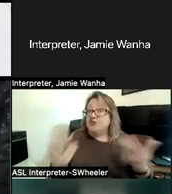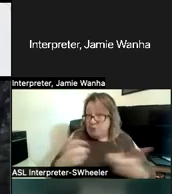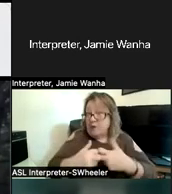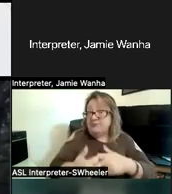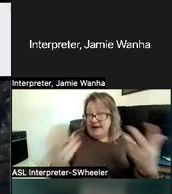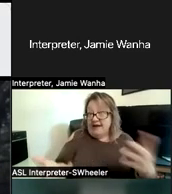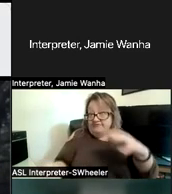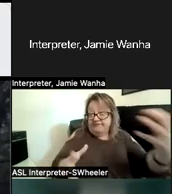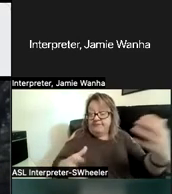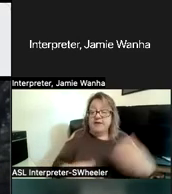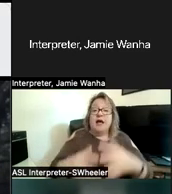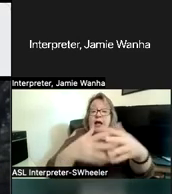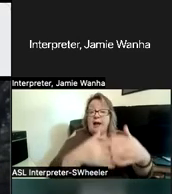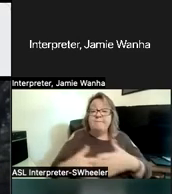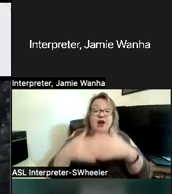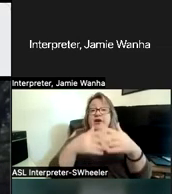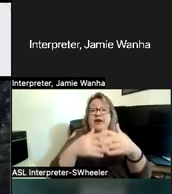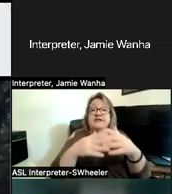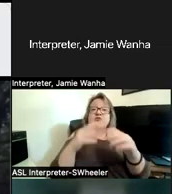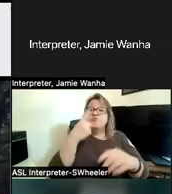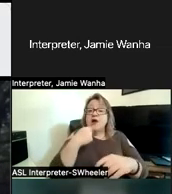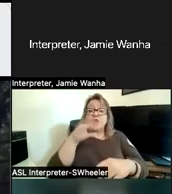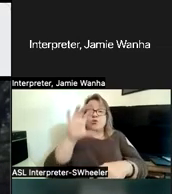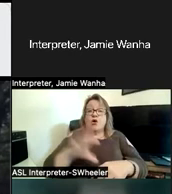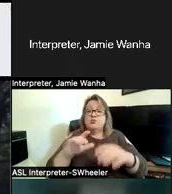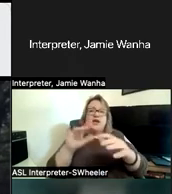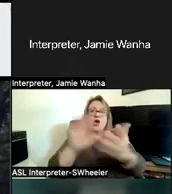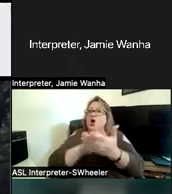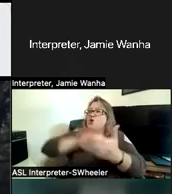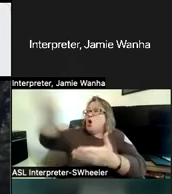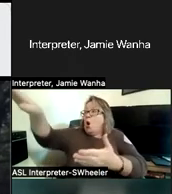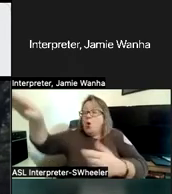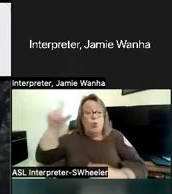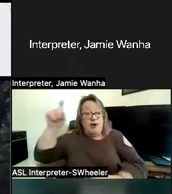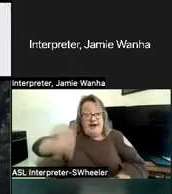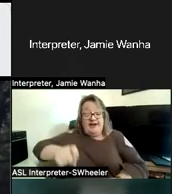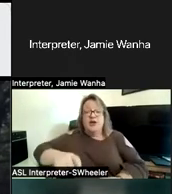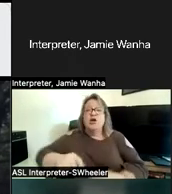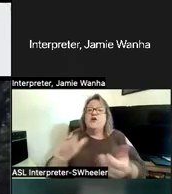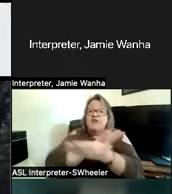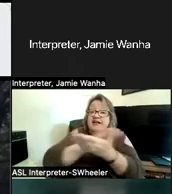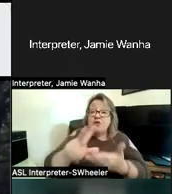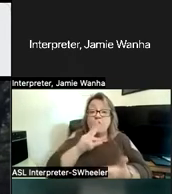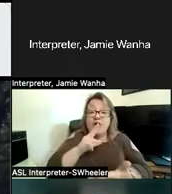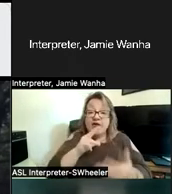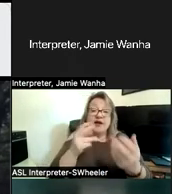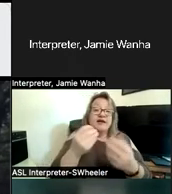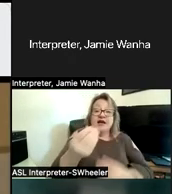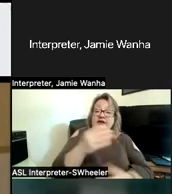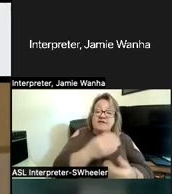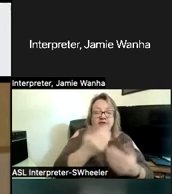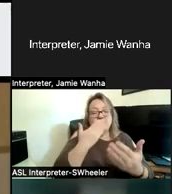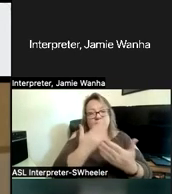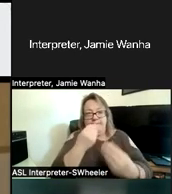the American Red Cross goes where we're needed, so people can have clean water, safe shelters, and again, hot meals where they need them. We